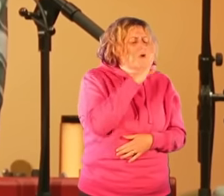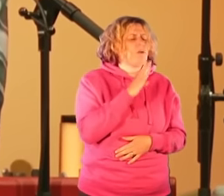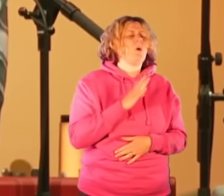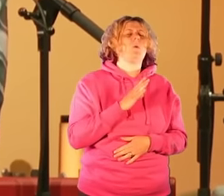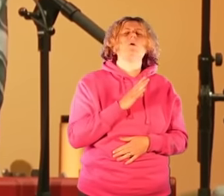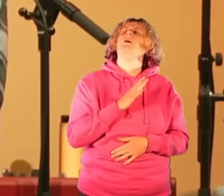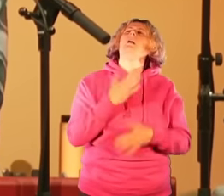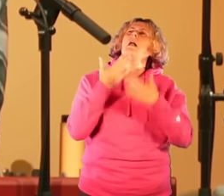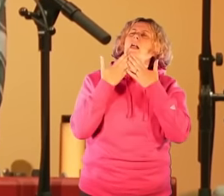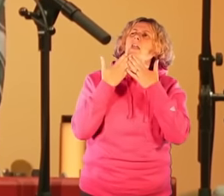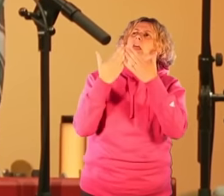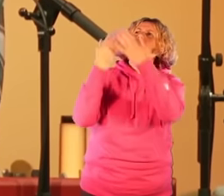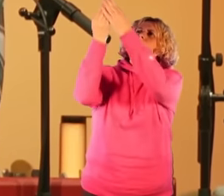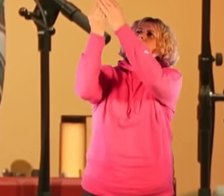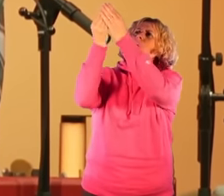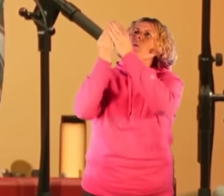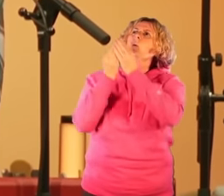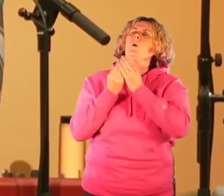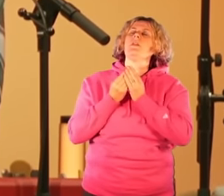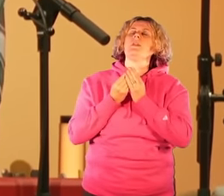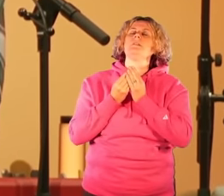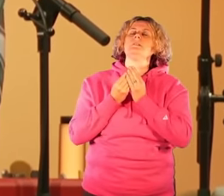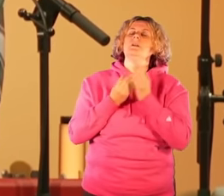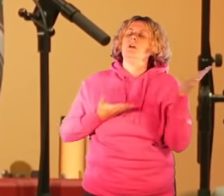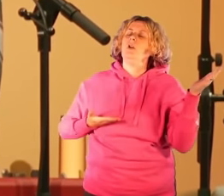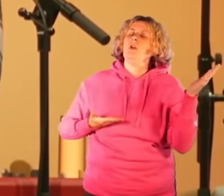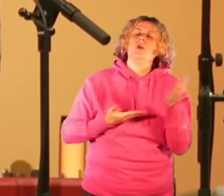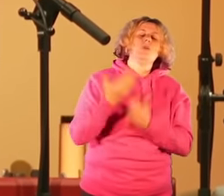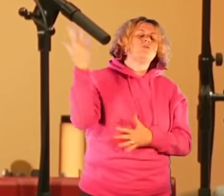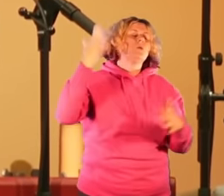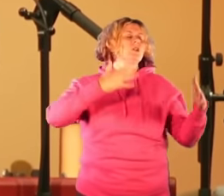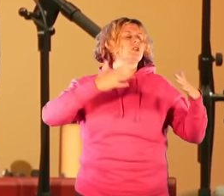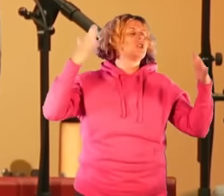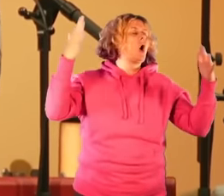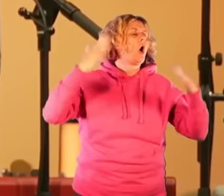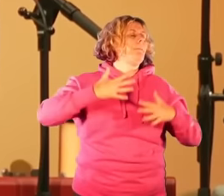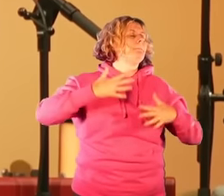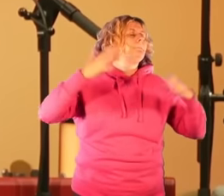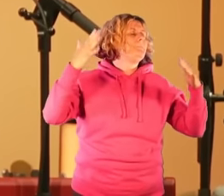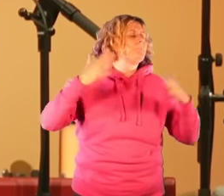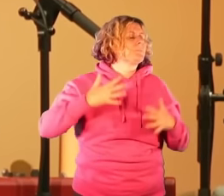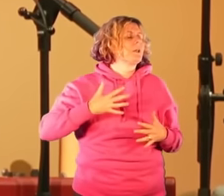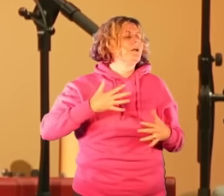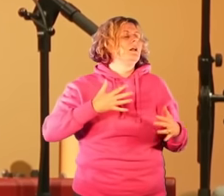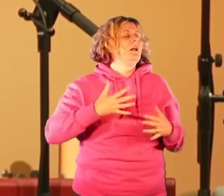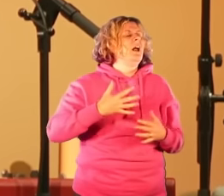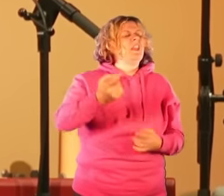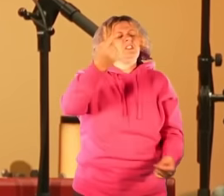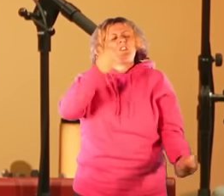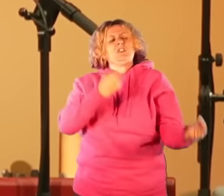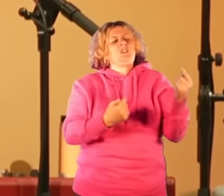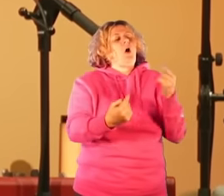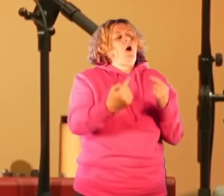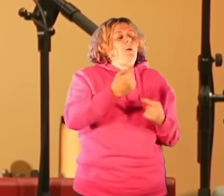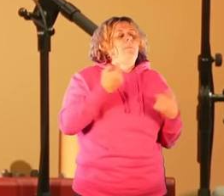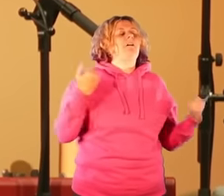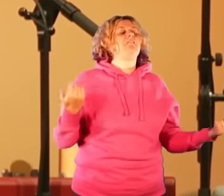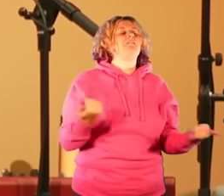Thank you that you are with us in the storm, and that the storm does come to an